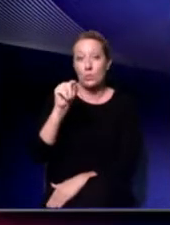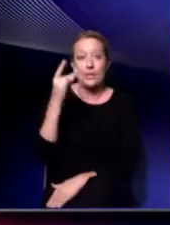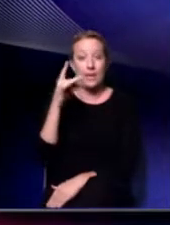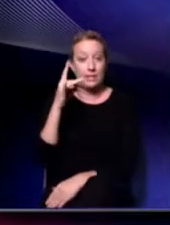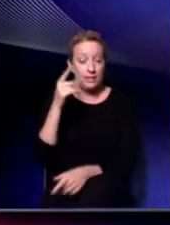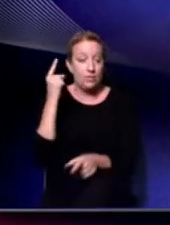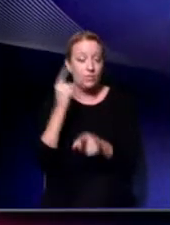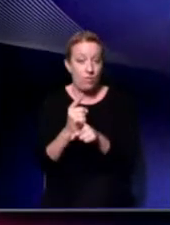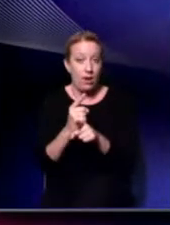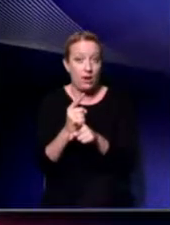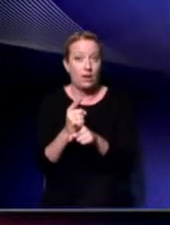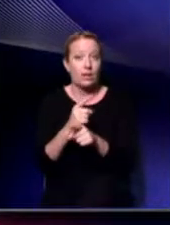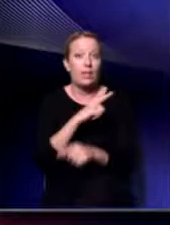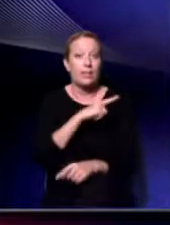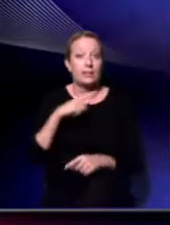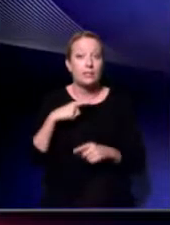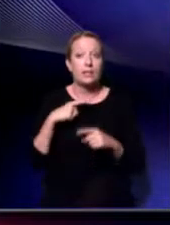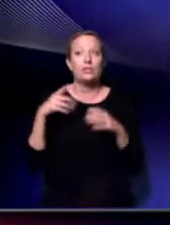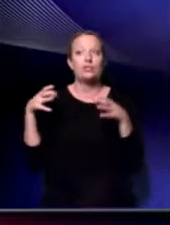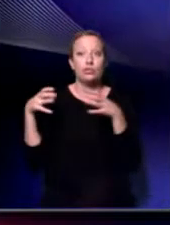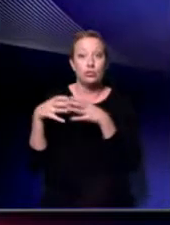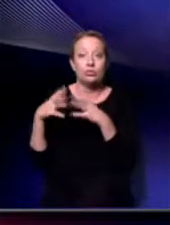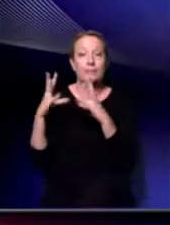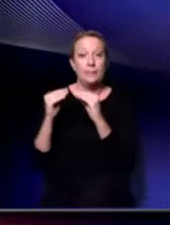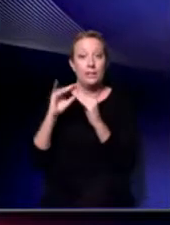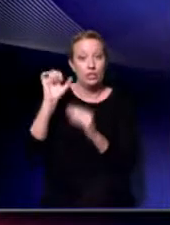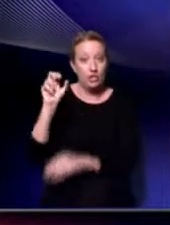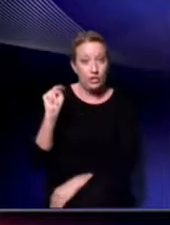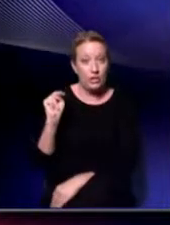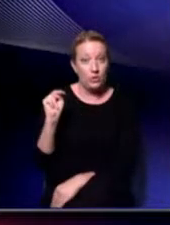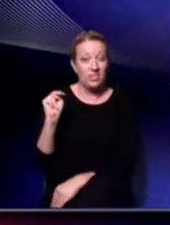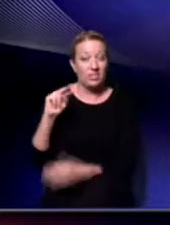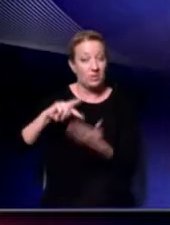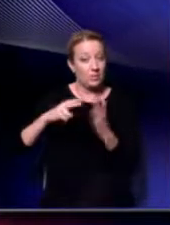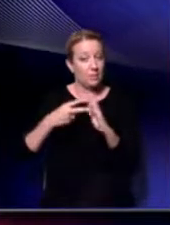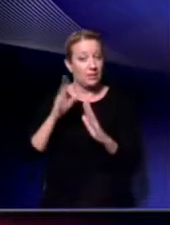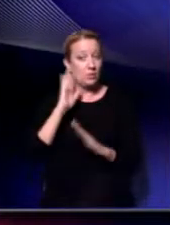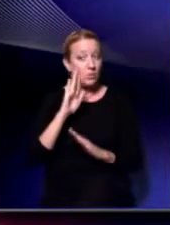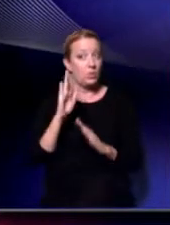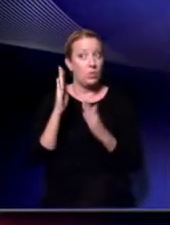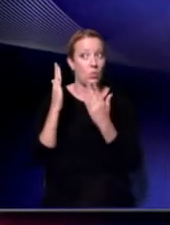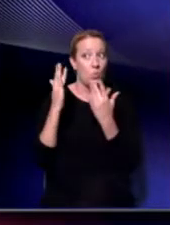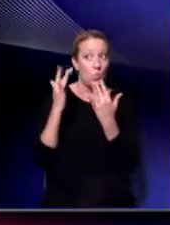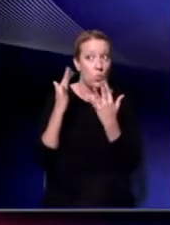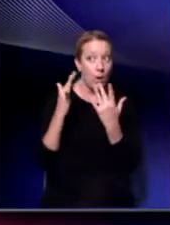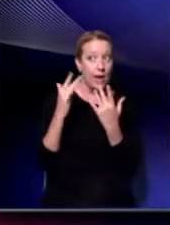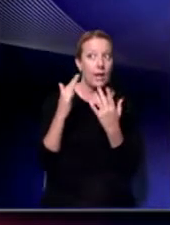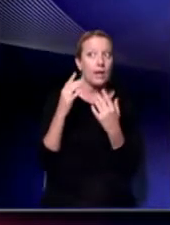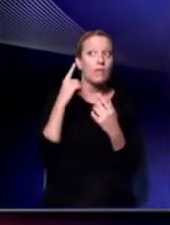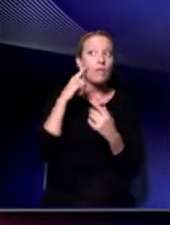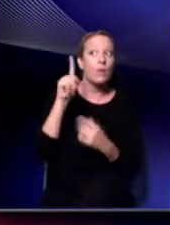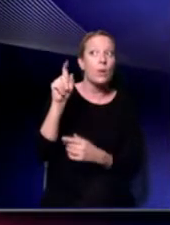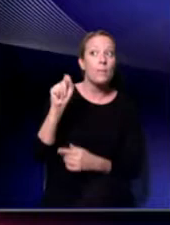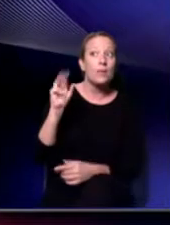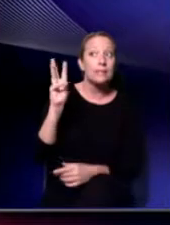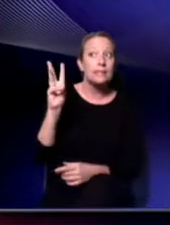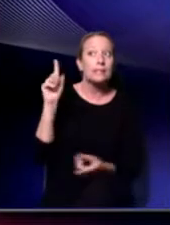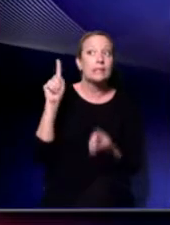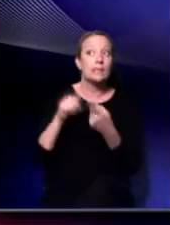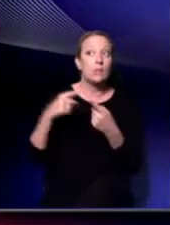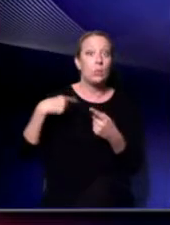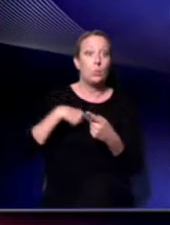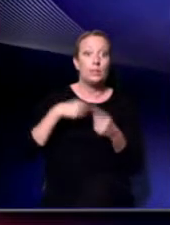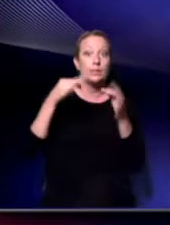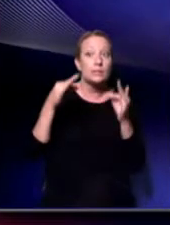start in January. So are we going to wait for that 1.6 million before we decide? Or I